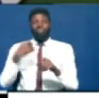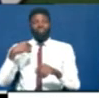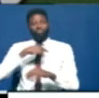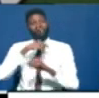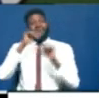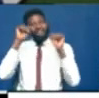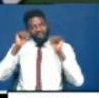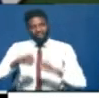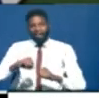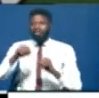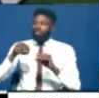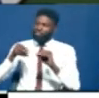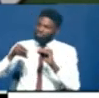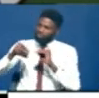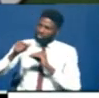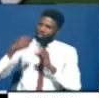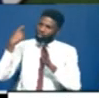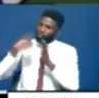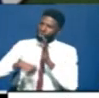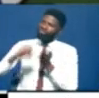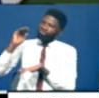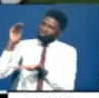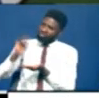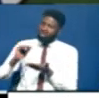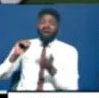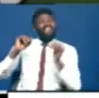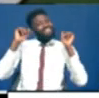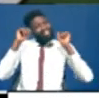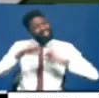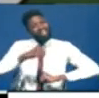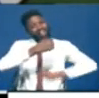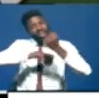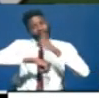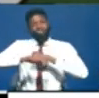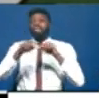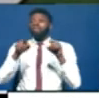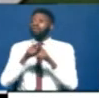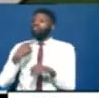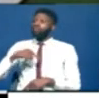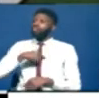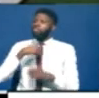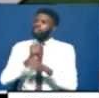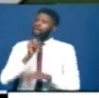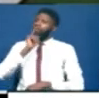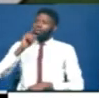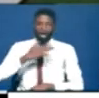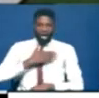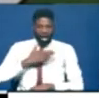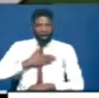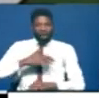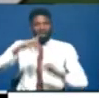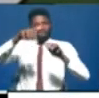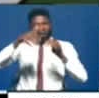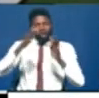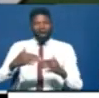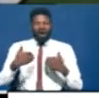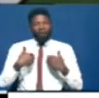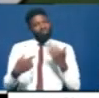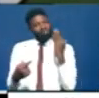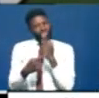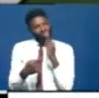We'll subsidize fertilizer. So we'll ensure it can be done. We'll also ensure that our farmers get modern equipment.